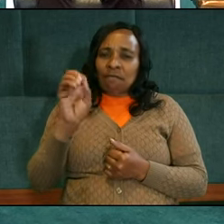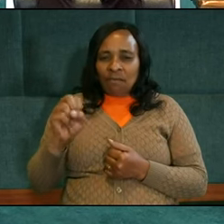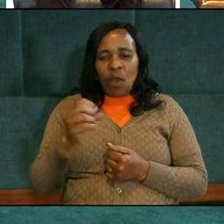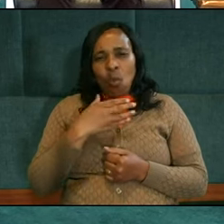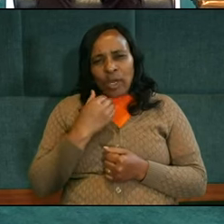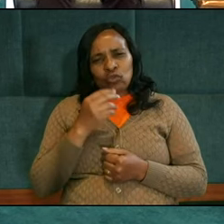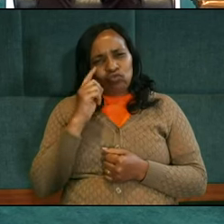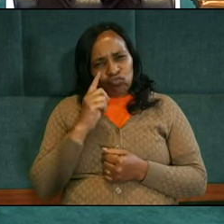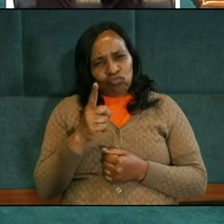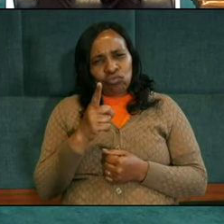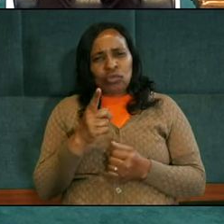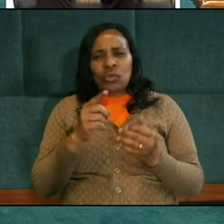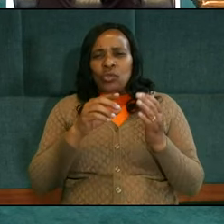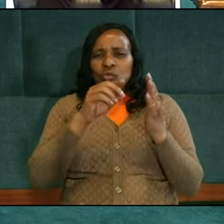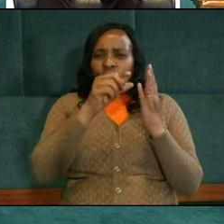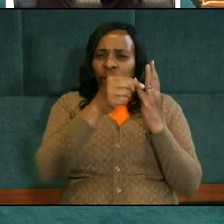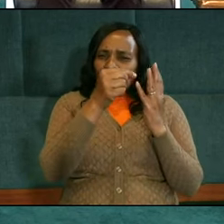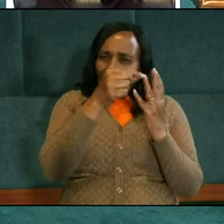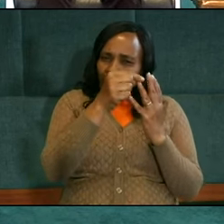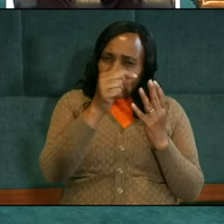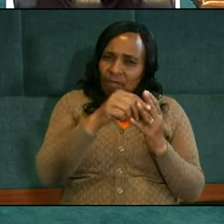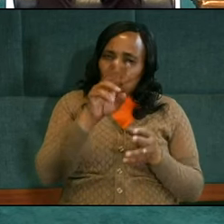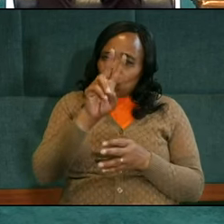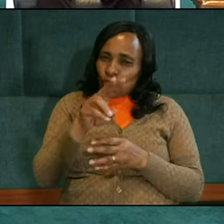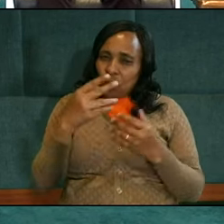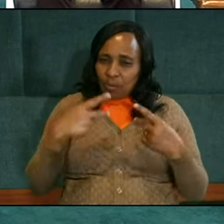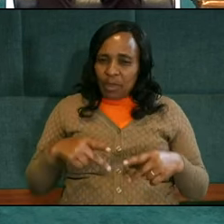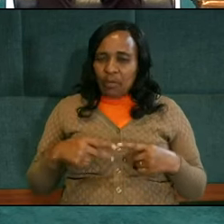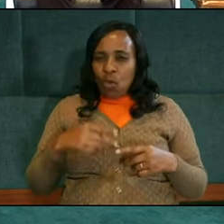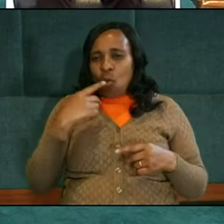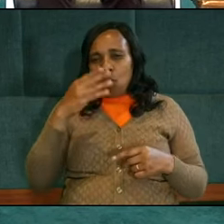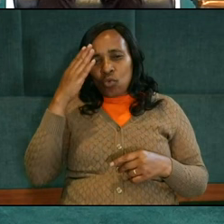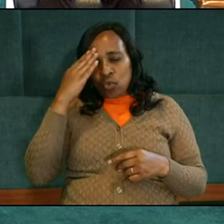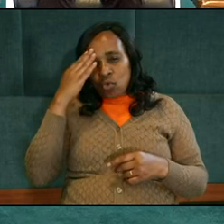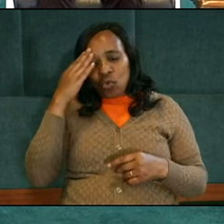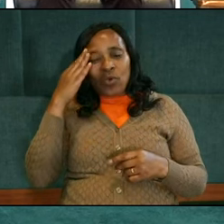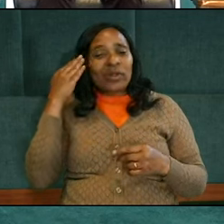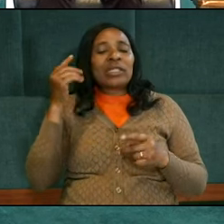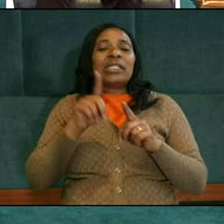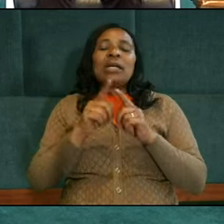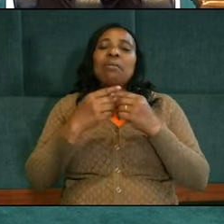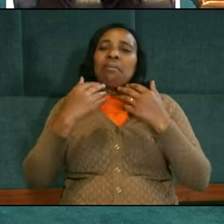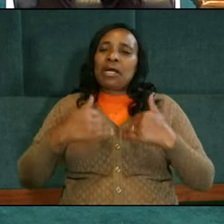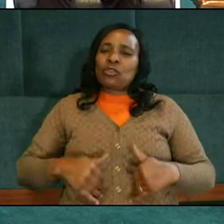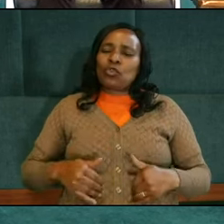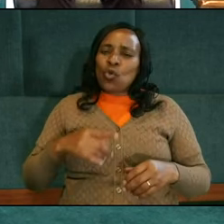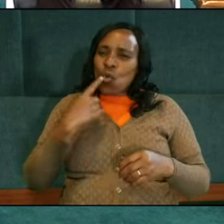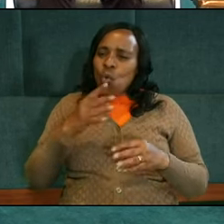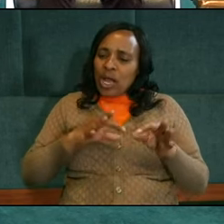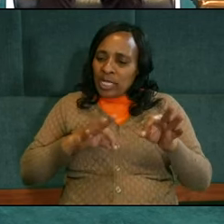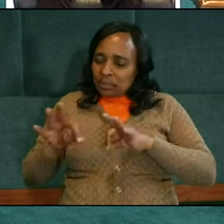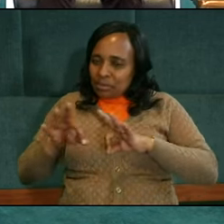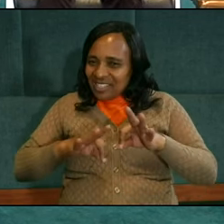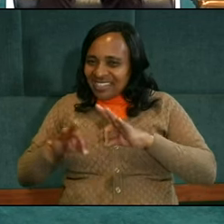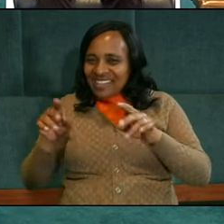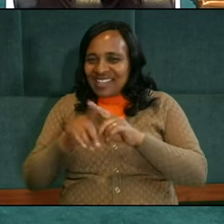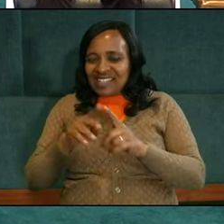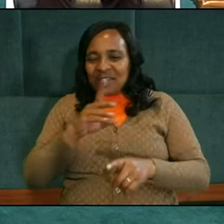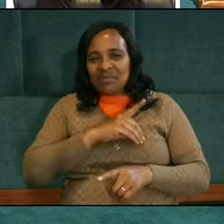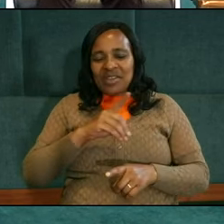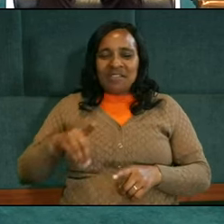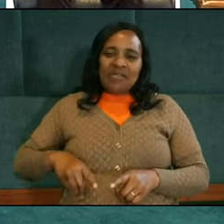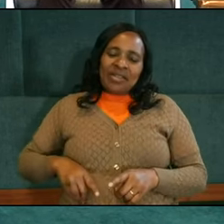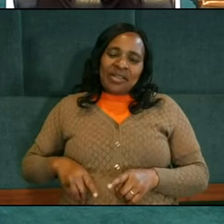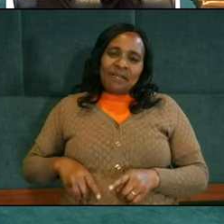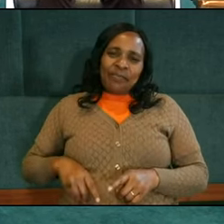least identify two people who you know, who strike you as persons, who might be described as David was described.